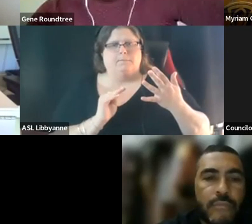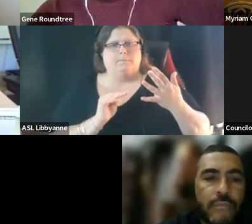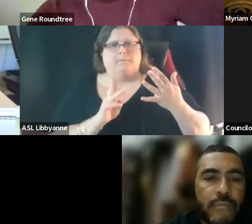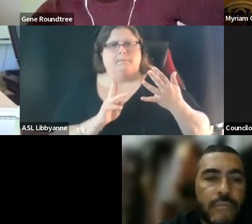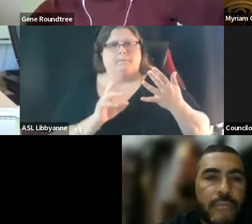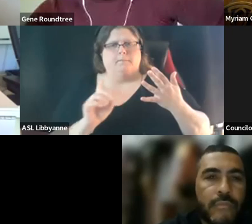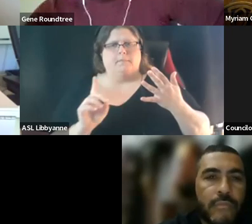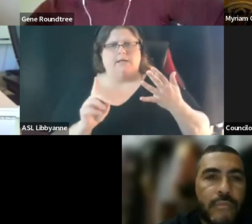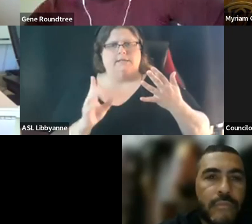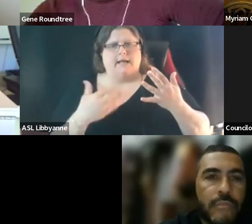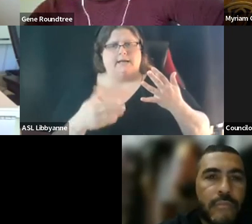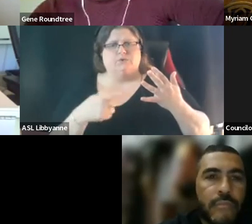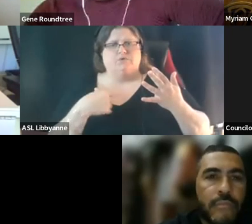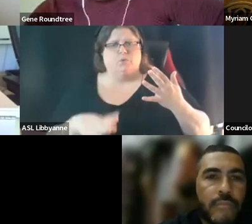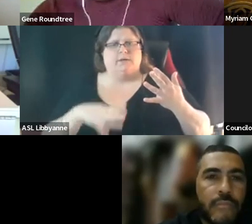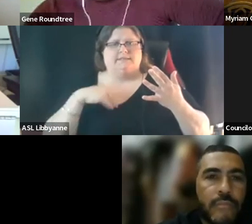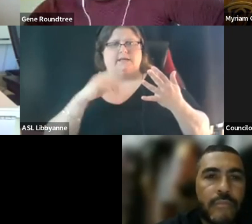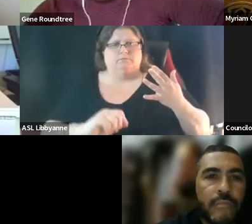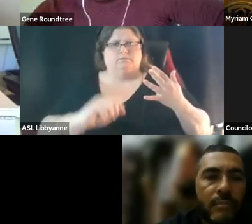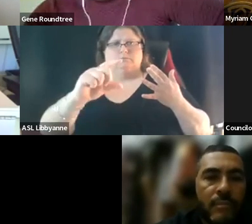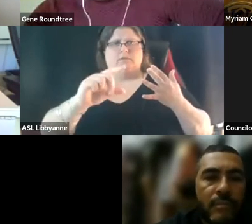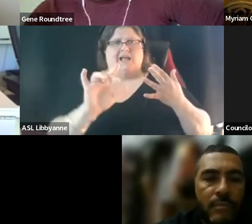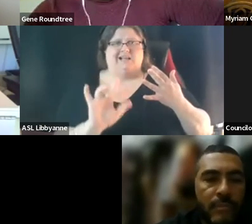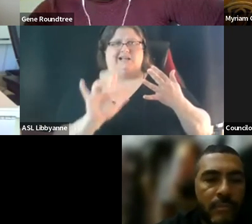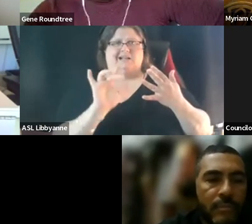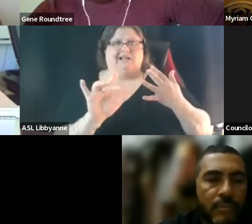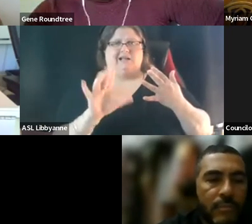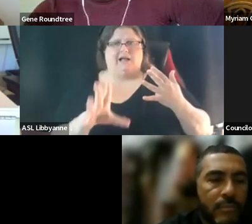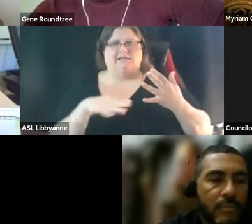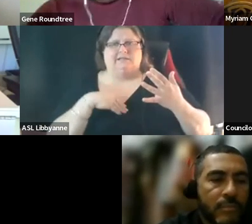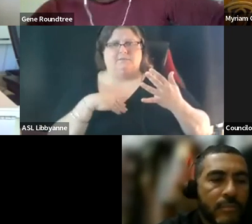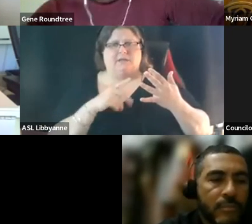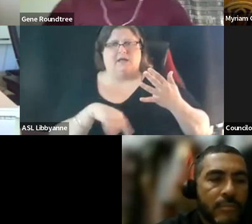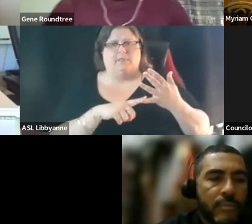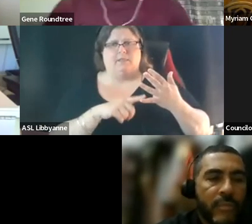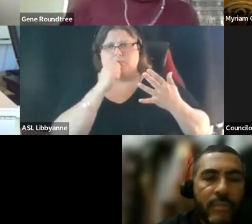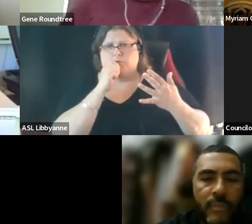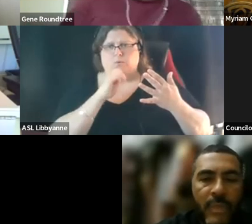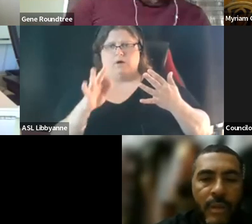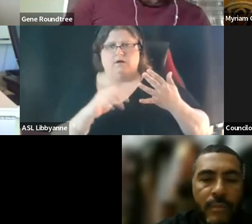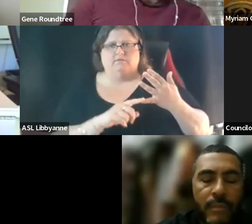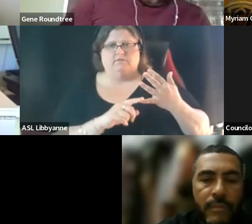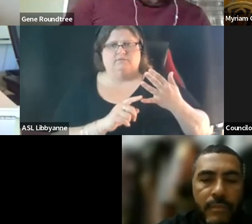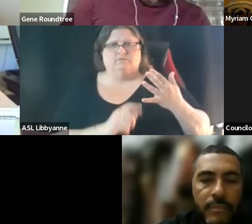You have to accept the prompt on your screen, and then you can unmute.